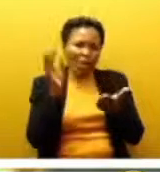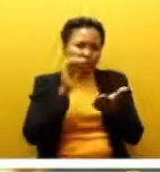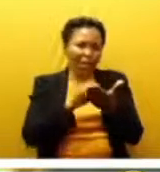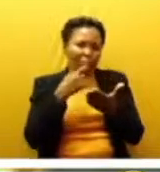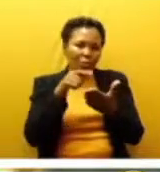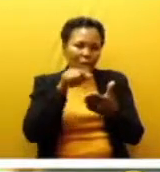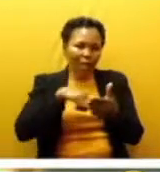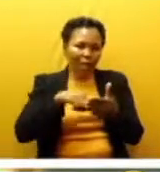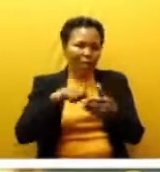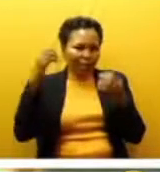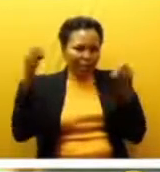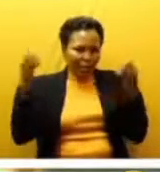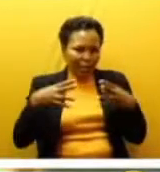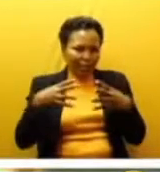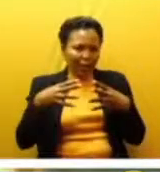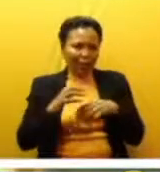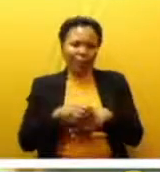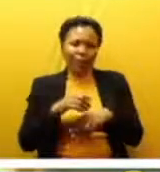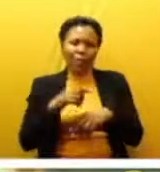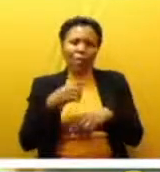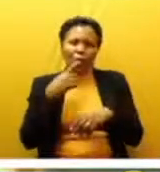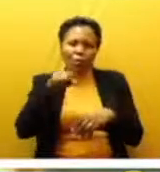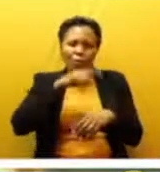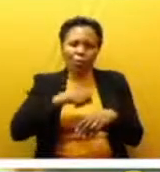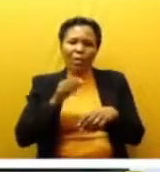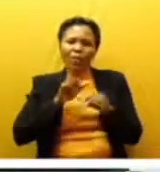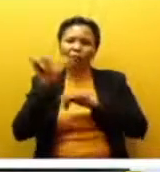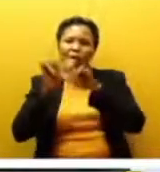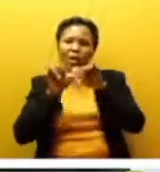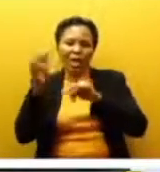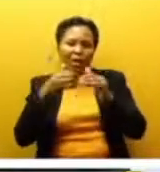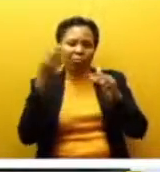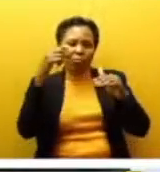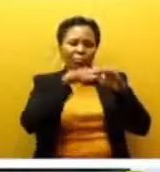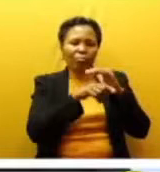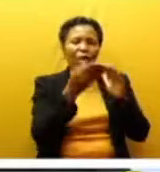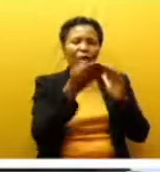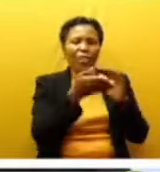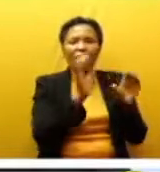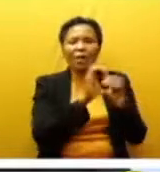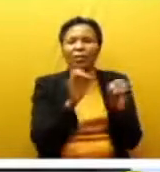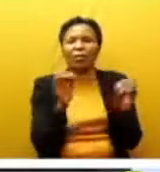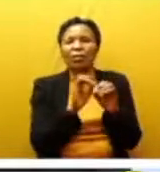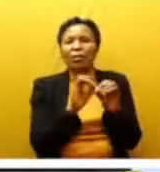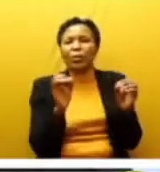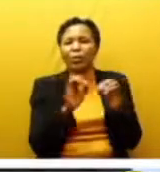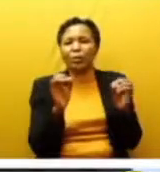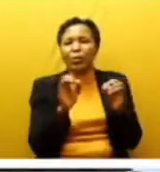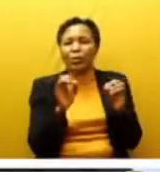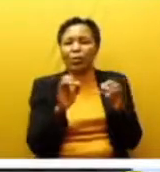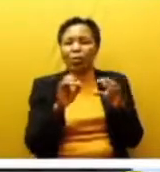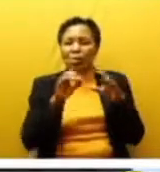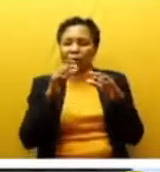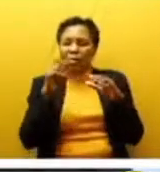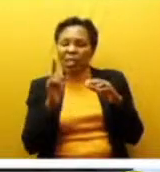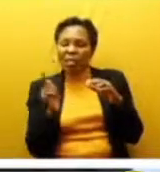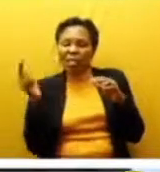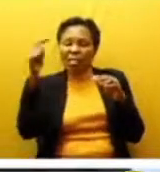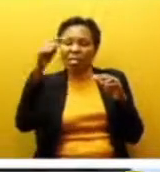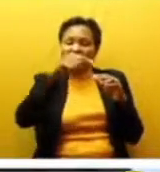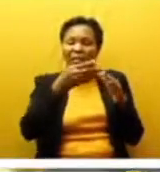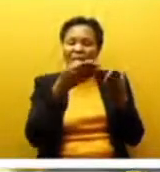that there was no such penetration or infiltration or intrusion,